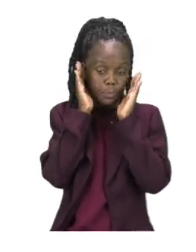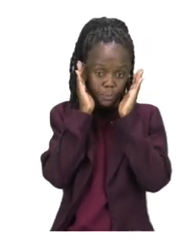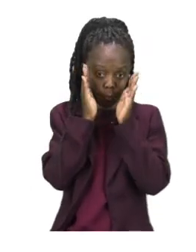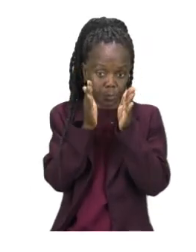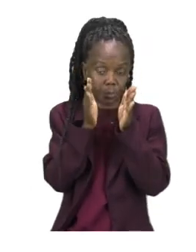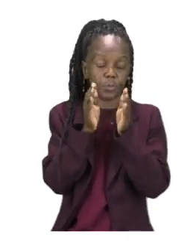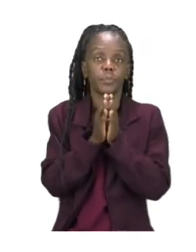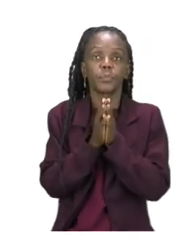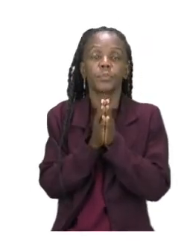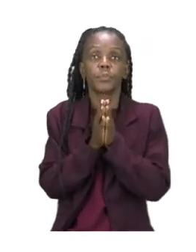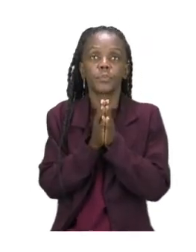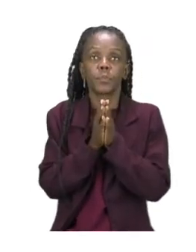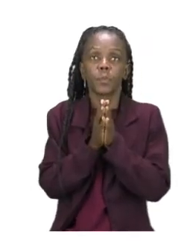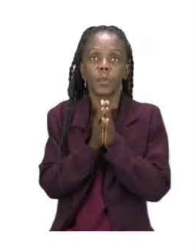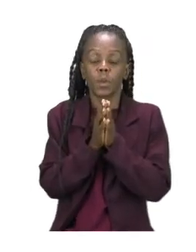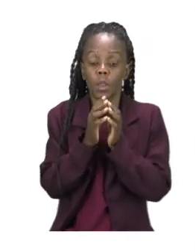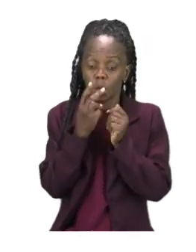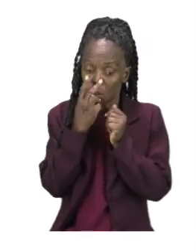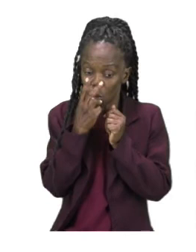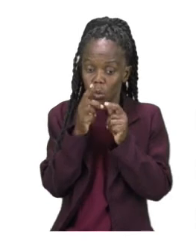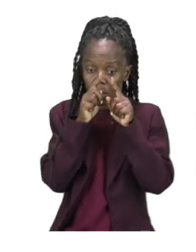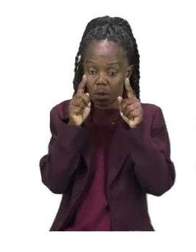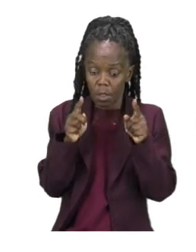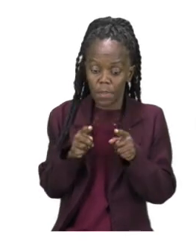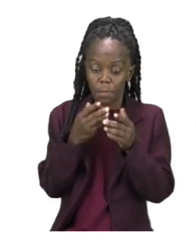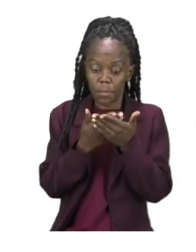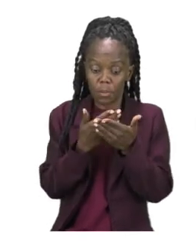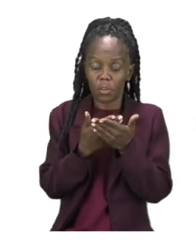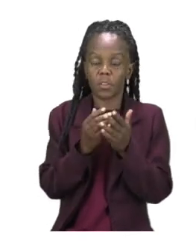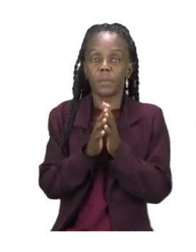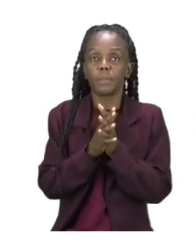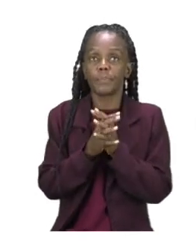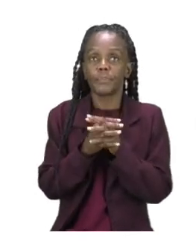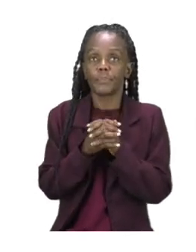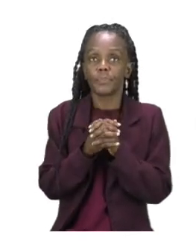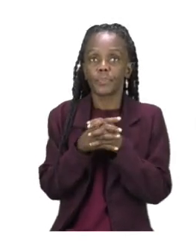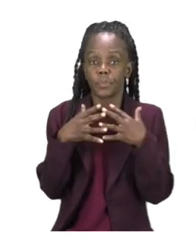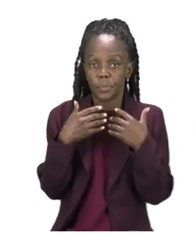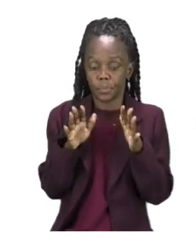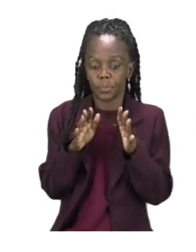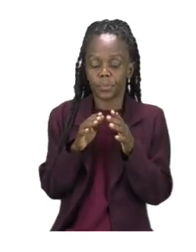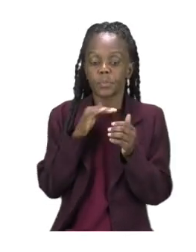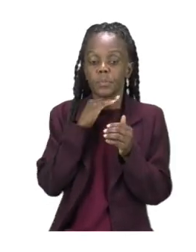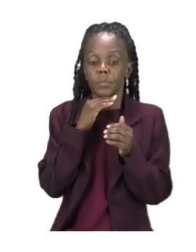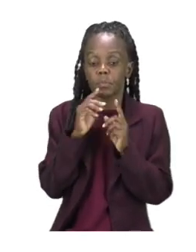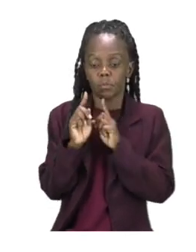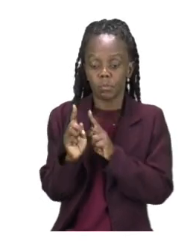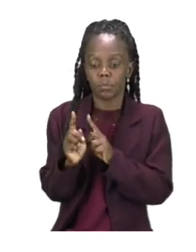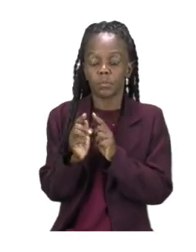the pictures so that you don't get lost. Are you ready? Well done.